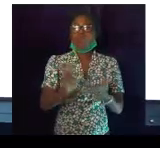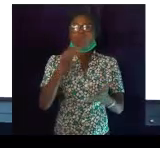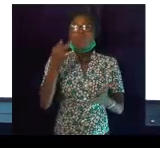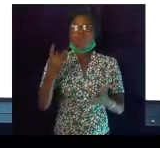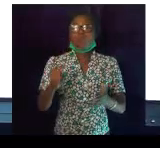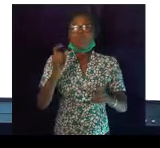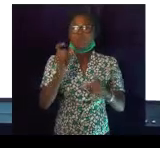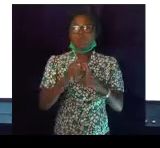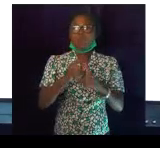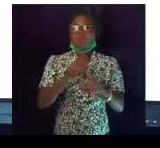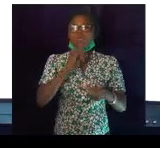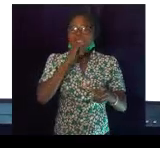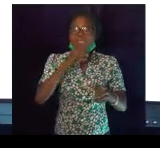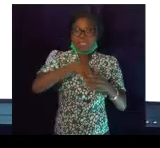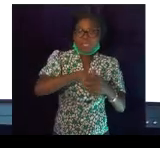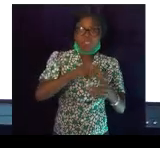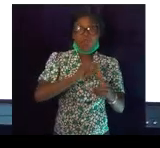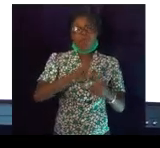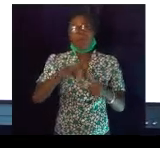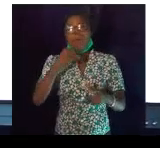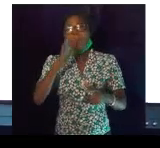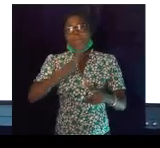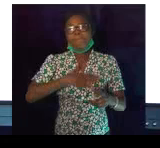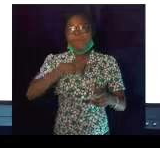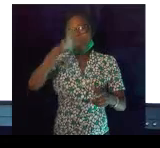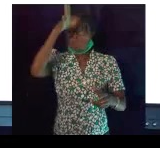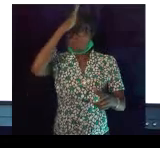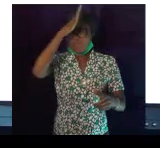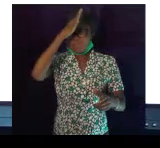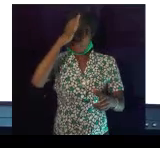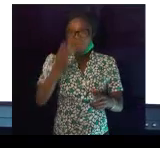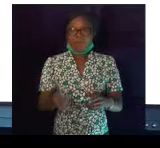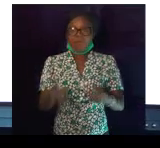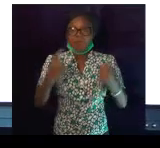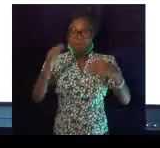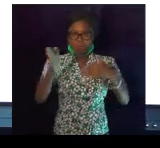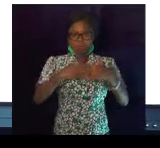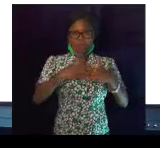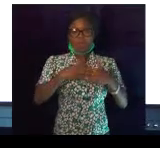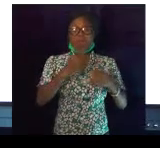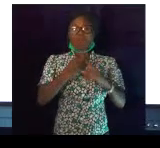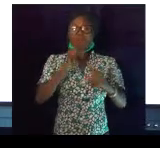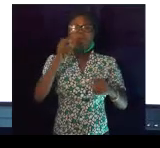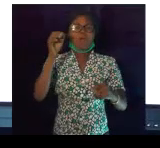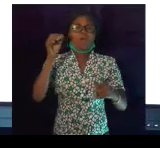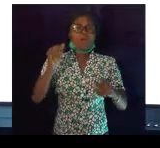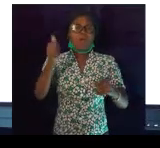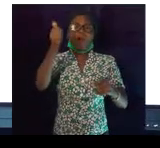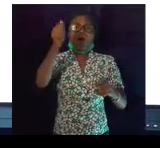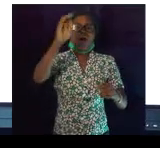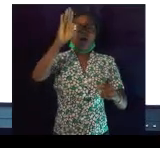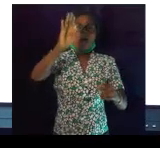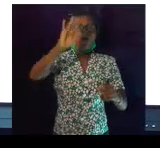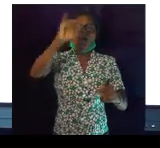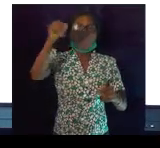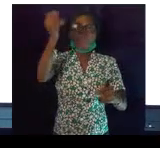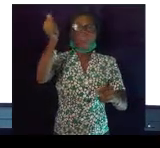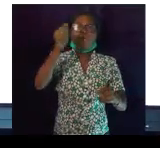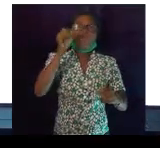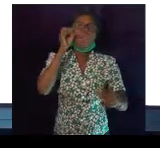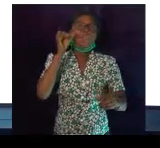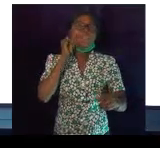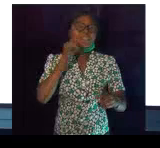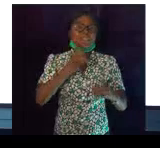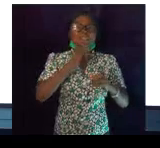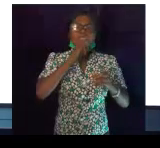at? My father returned dash Abuja yesterday. Is it for